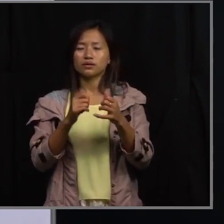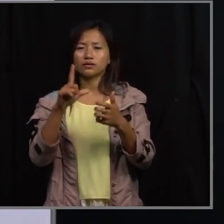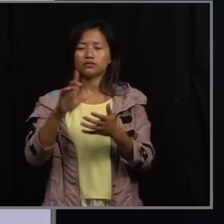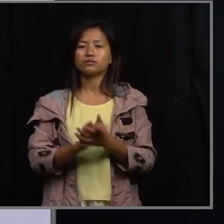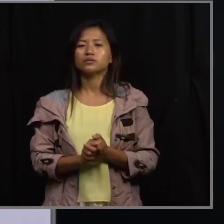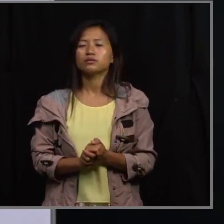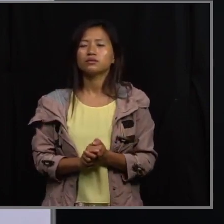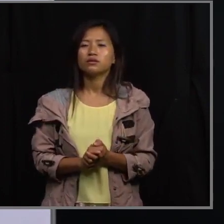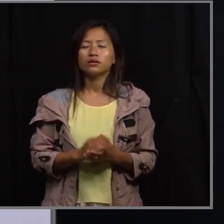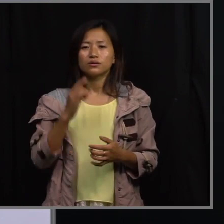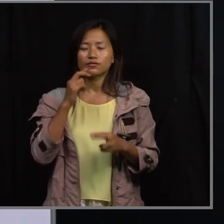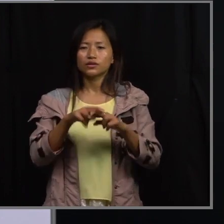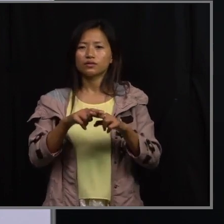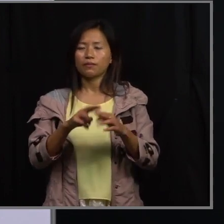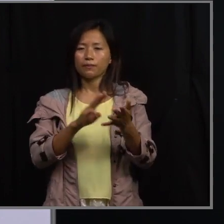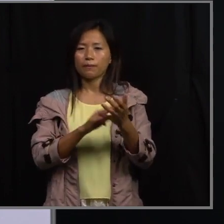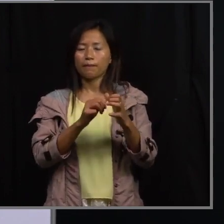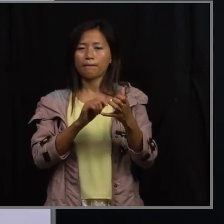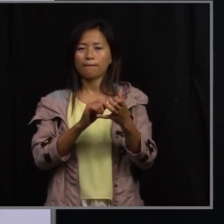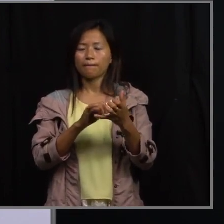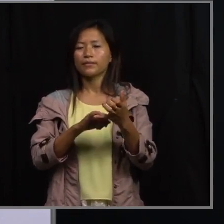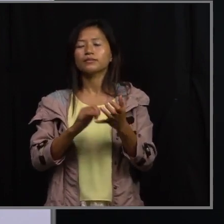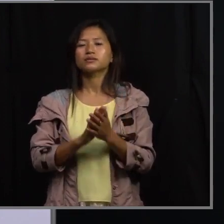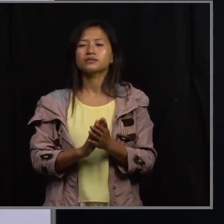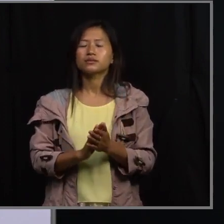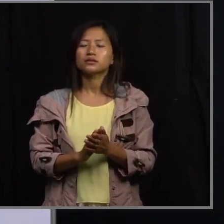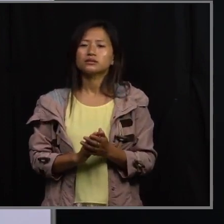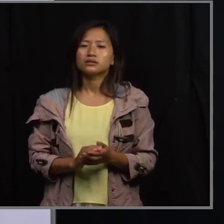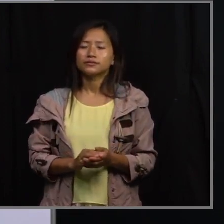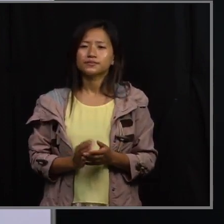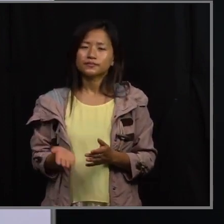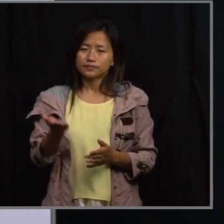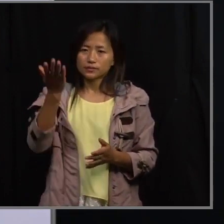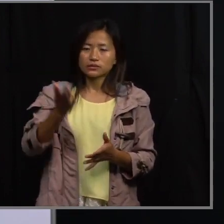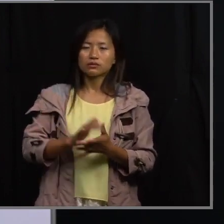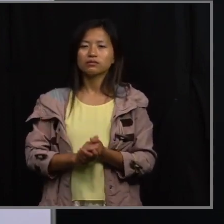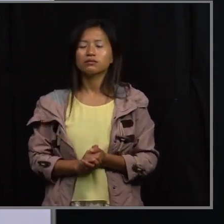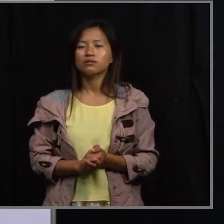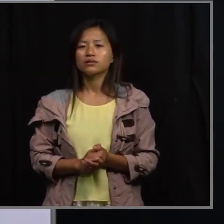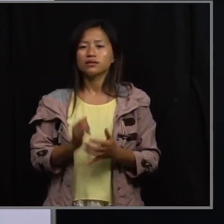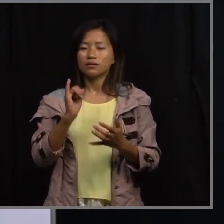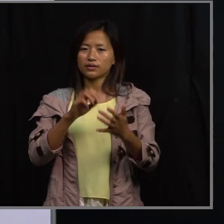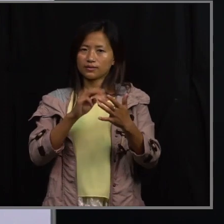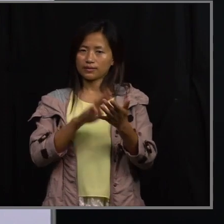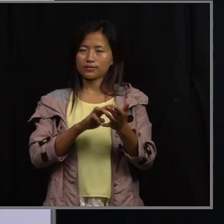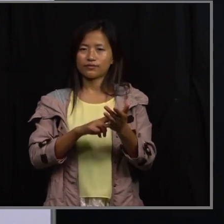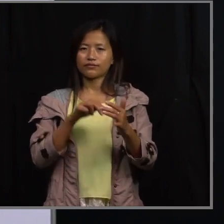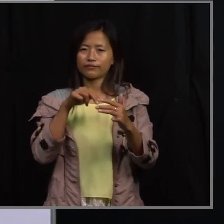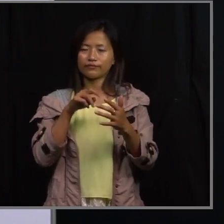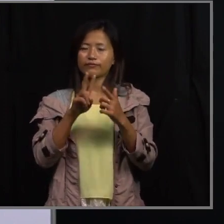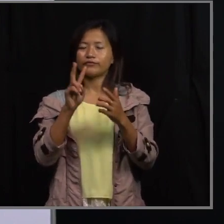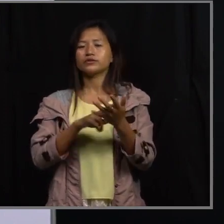proportional, it means that if the mass increases, the force of attraction will increase. And if I say inversely proportional, means if